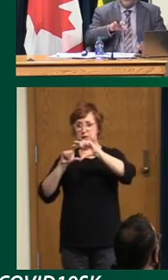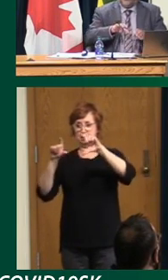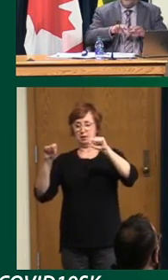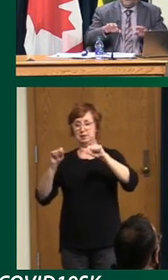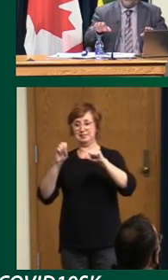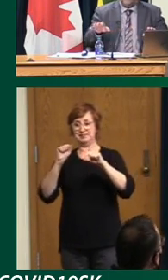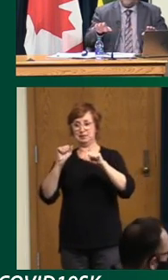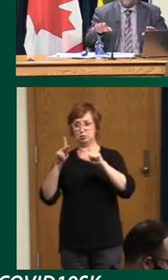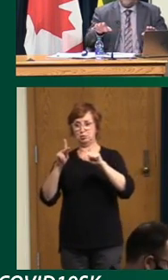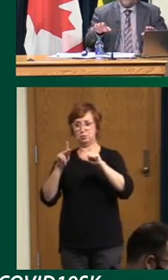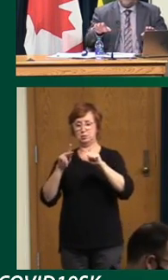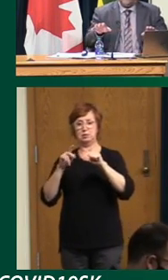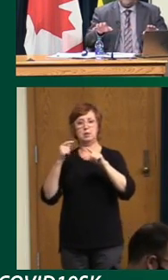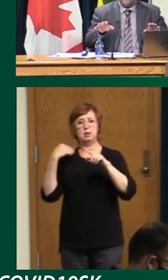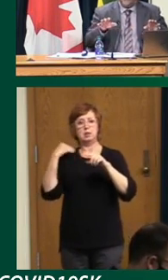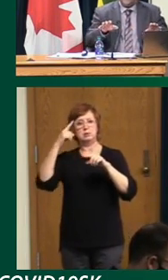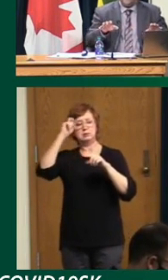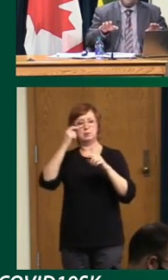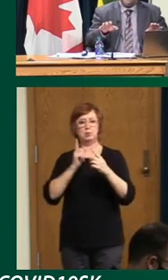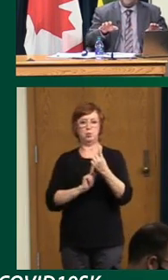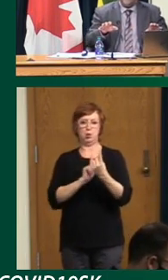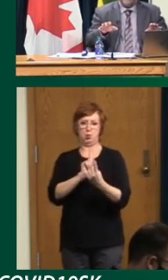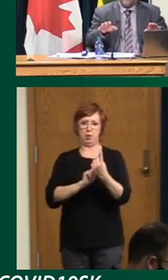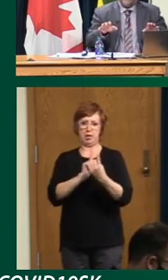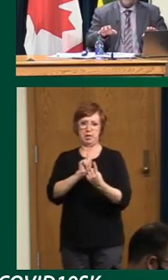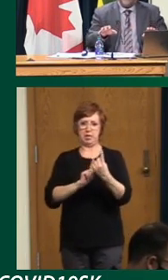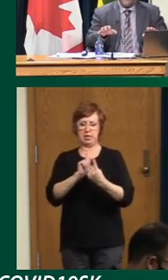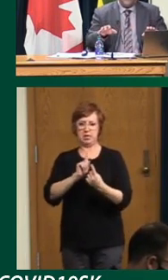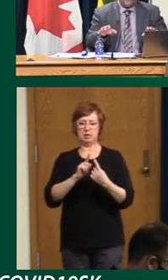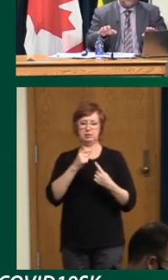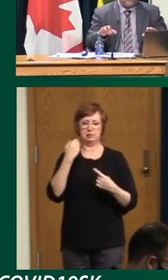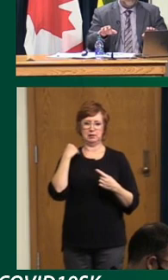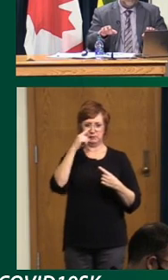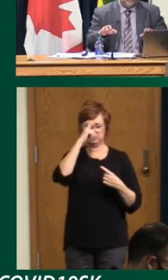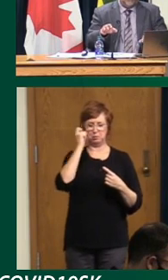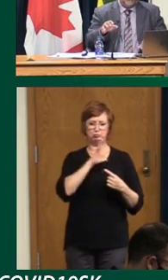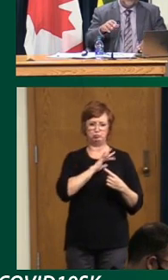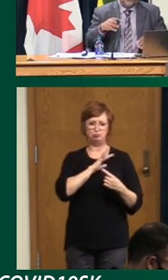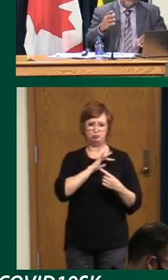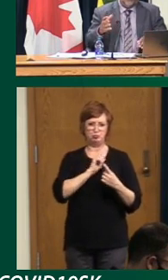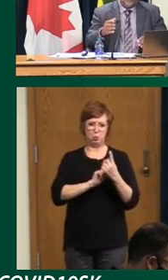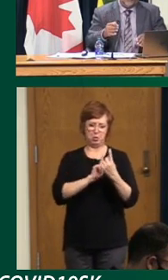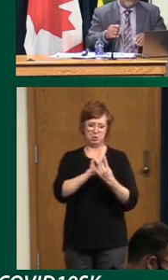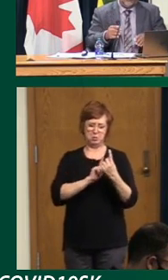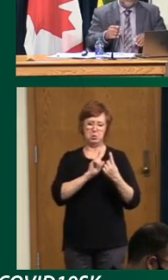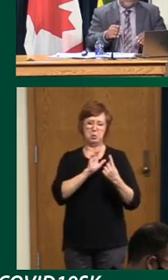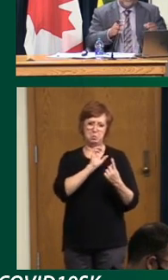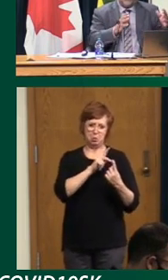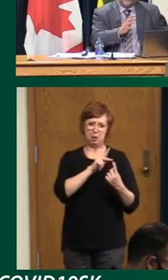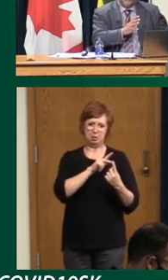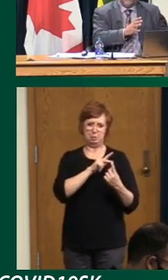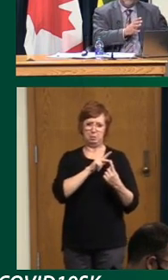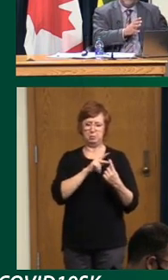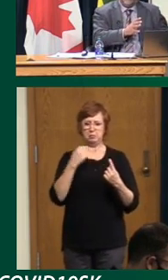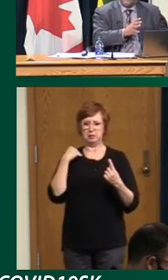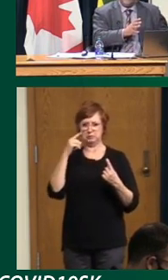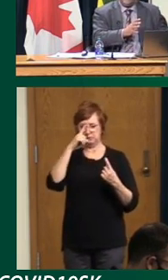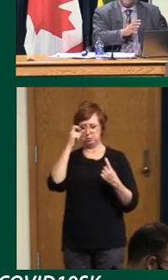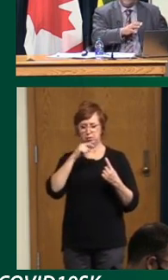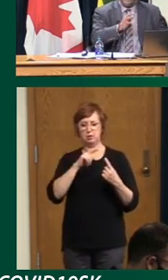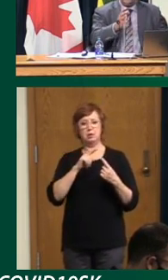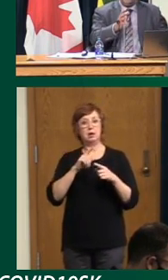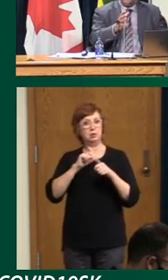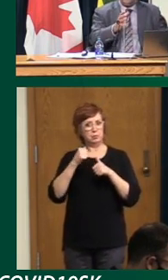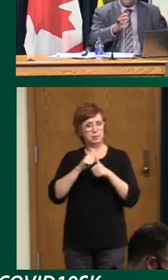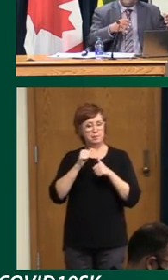we were mostly under 1, so 1 case is infecting less than 1 other person. But when we had our initially in